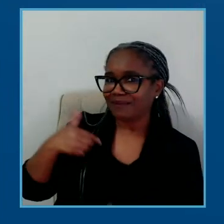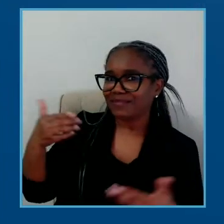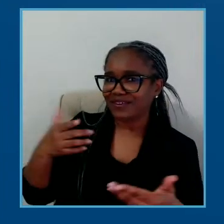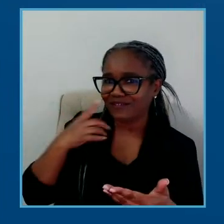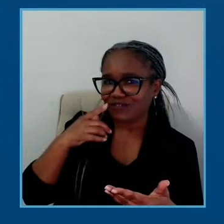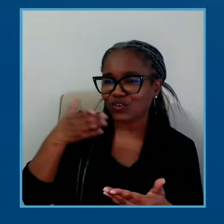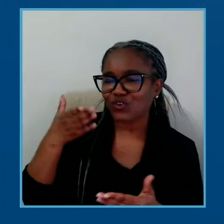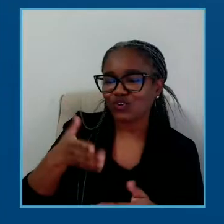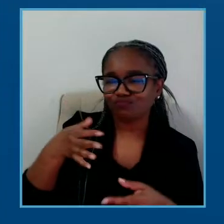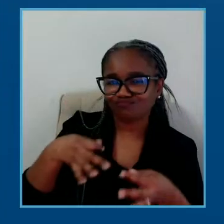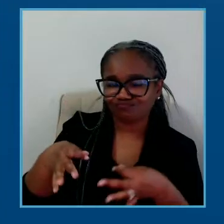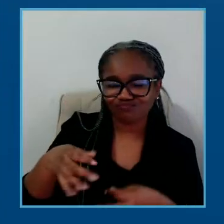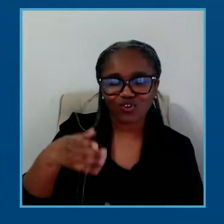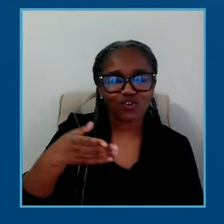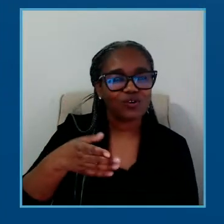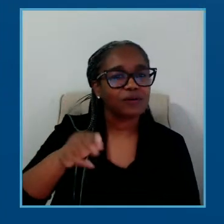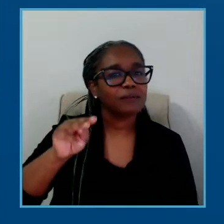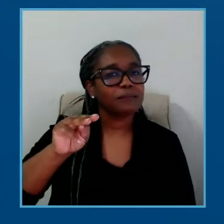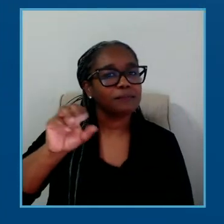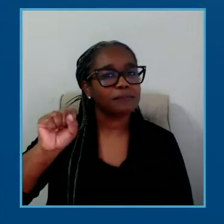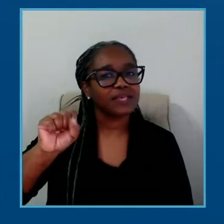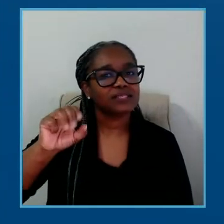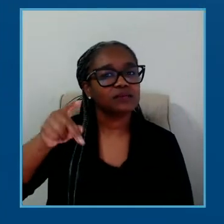Ms. Rollins. Present.